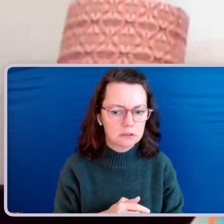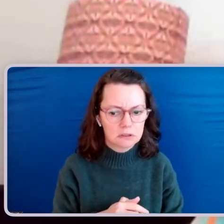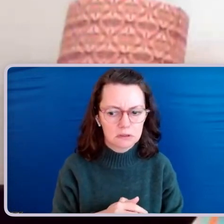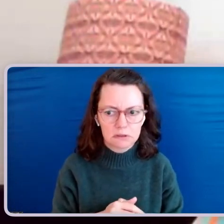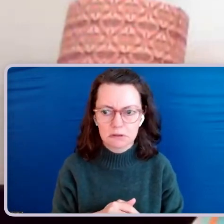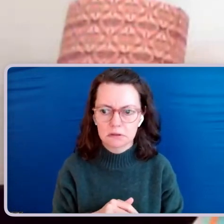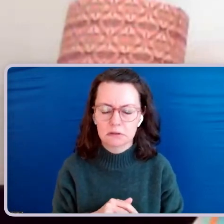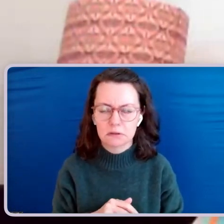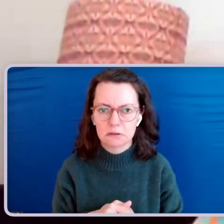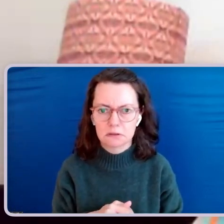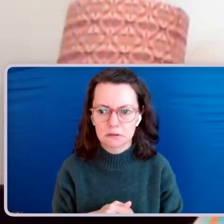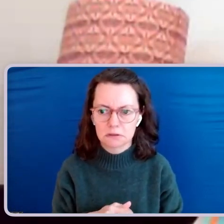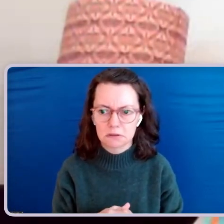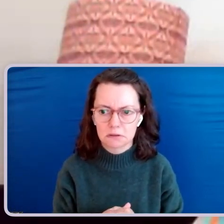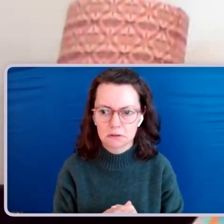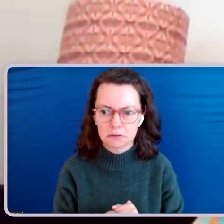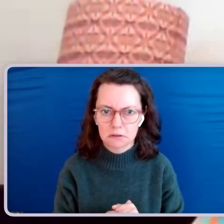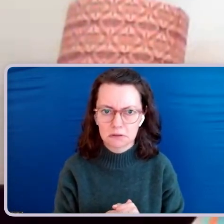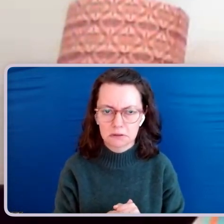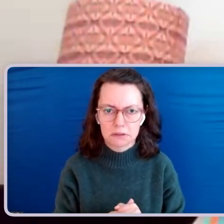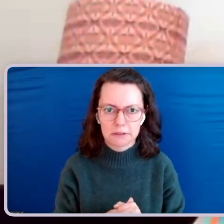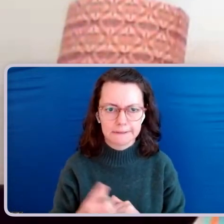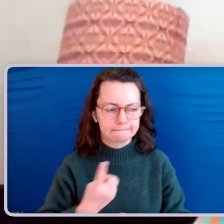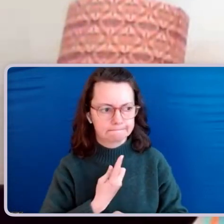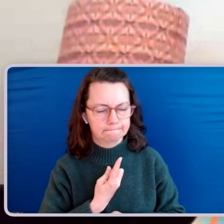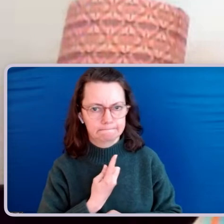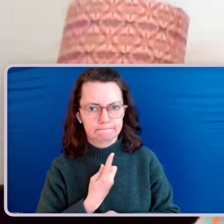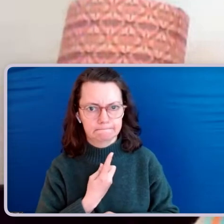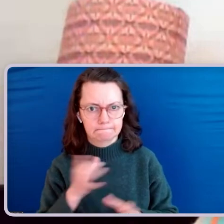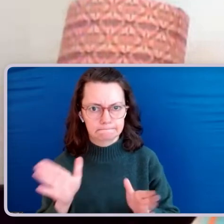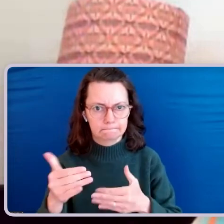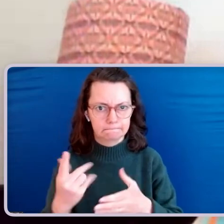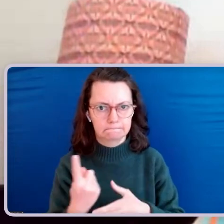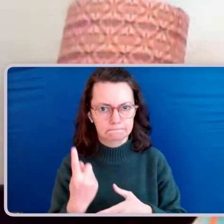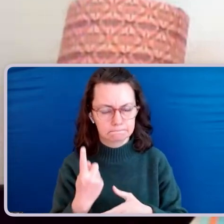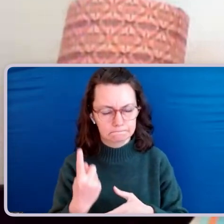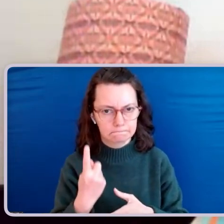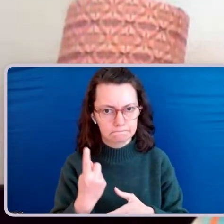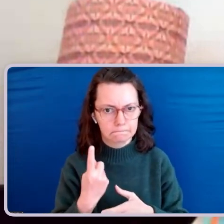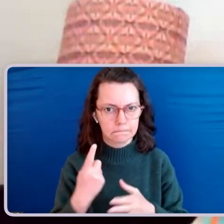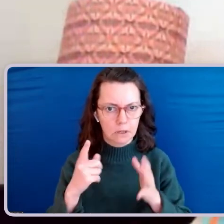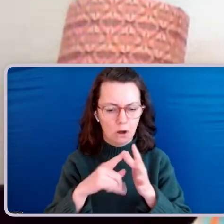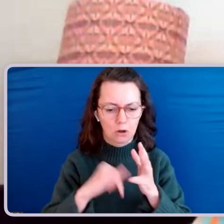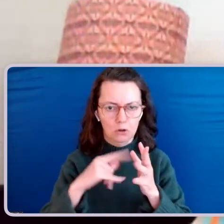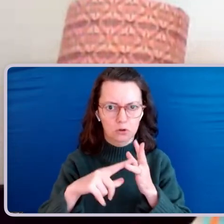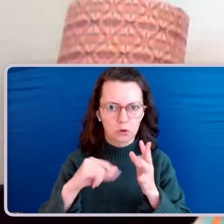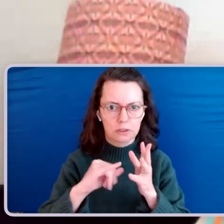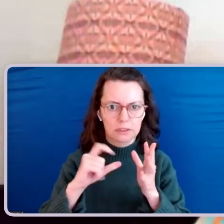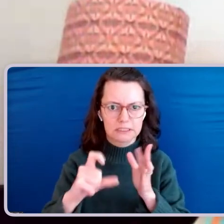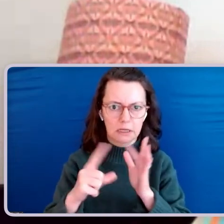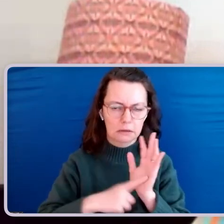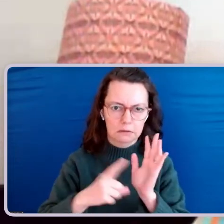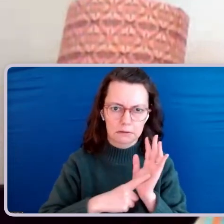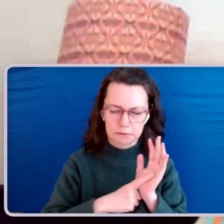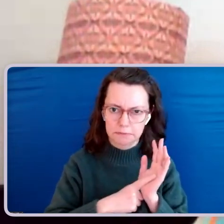that sometimes people were isolated in isolation cells, and there was an